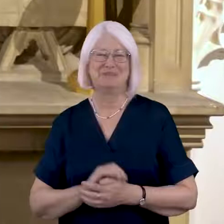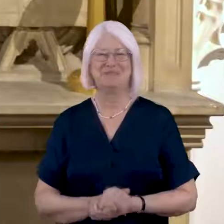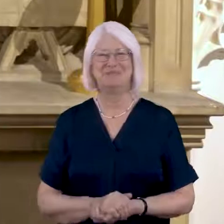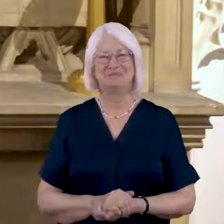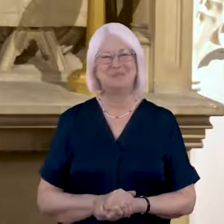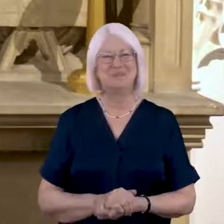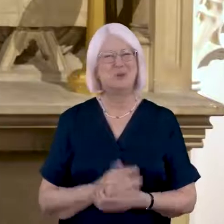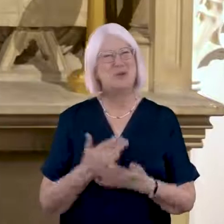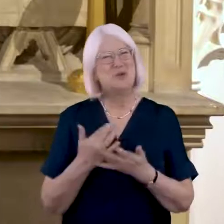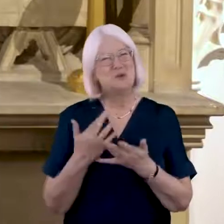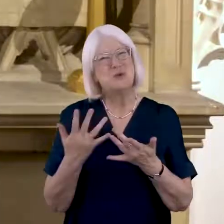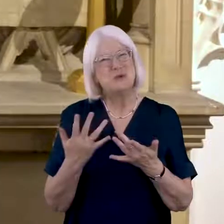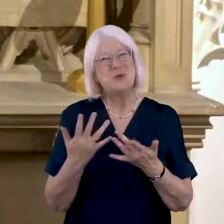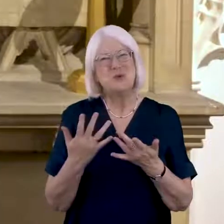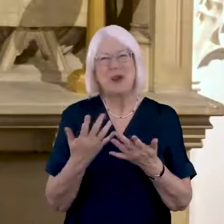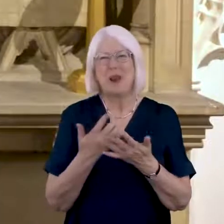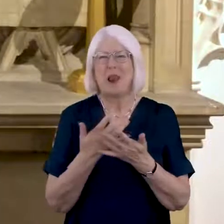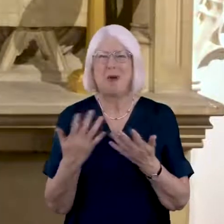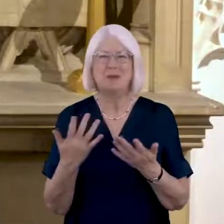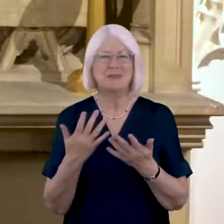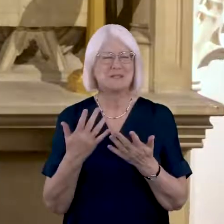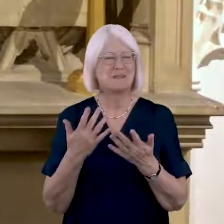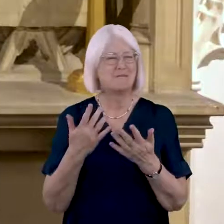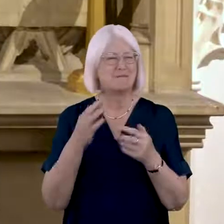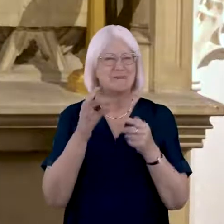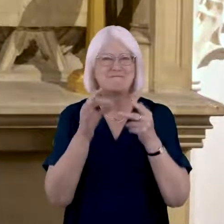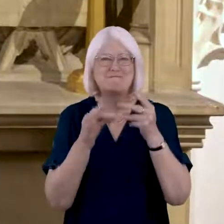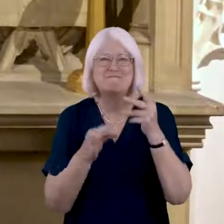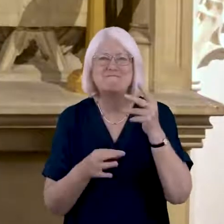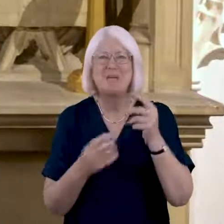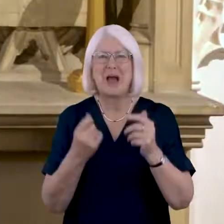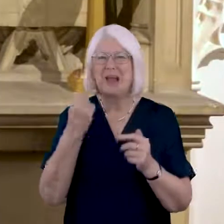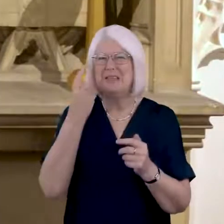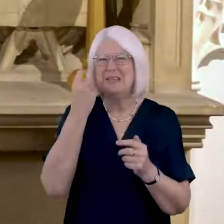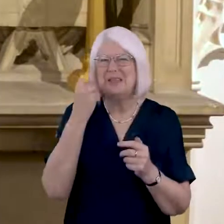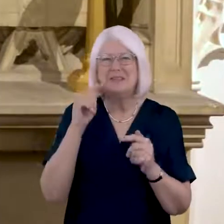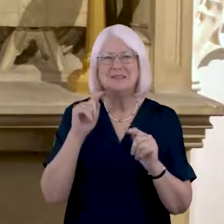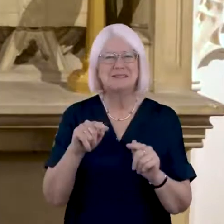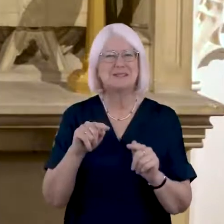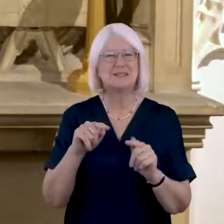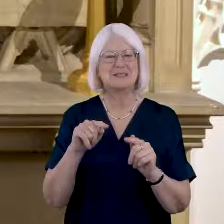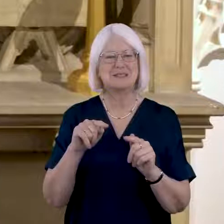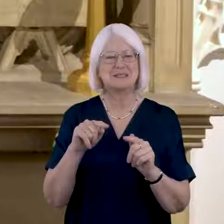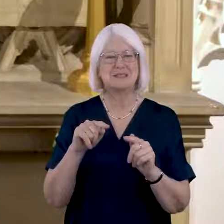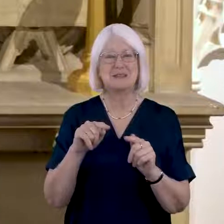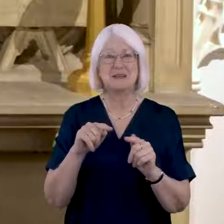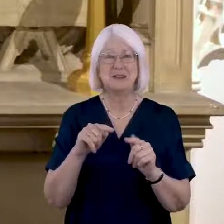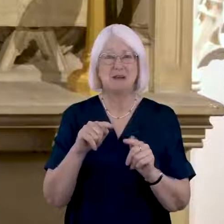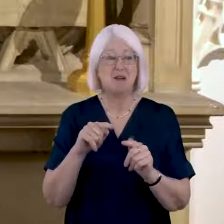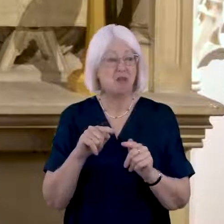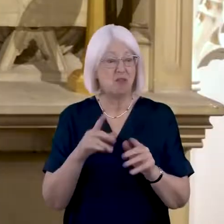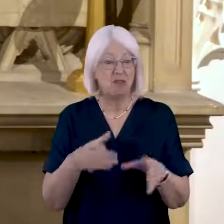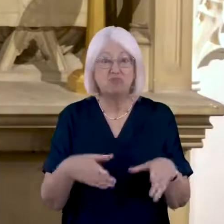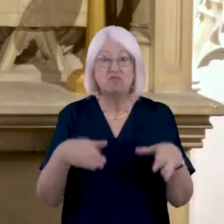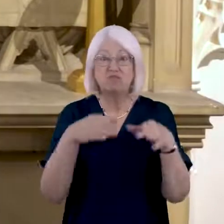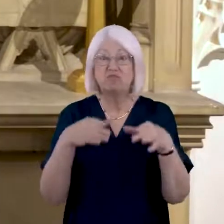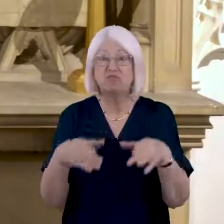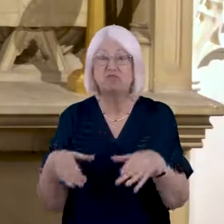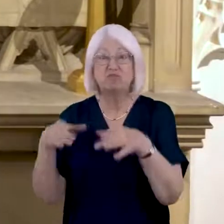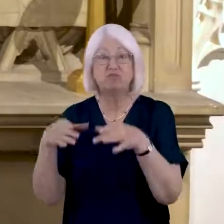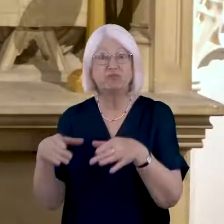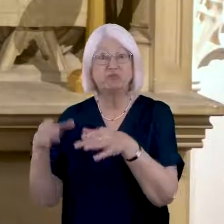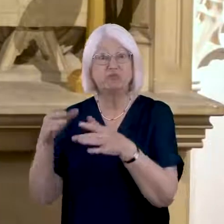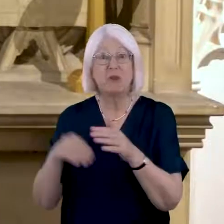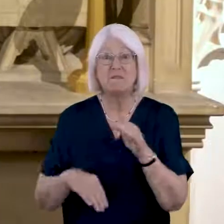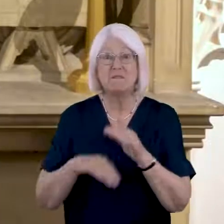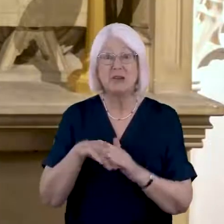There's a huge amount of symbolism here for us to engage with. The jars filled with water were for the rites of purification,